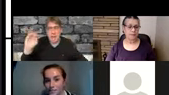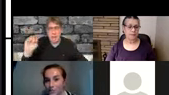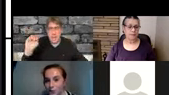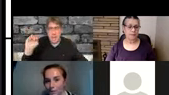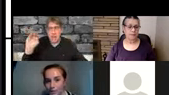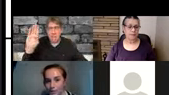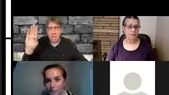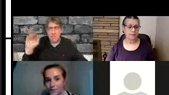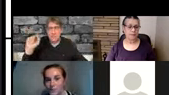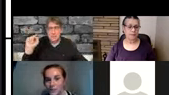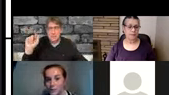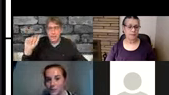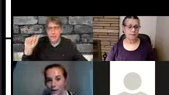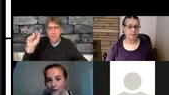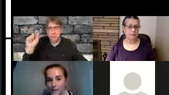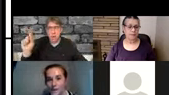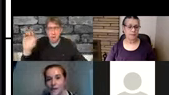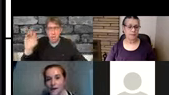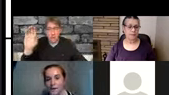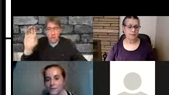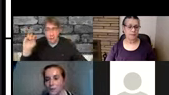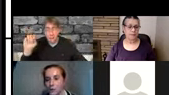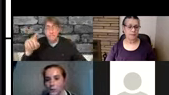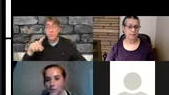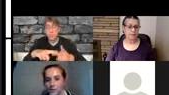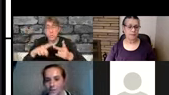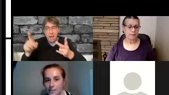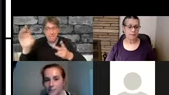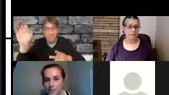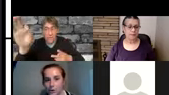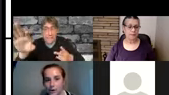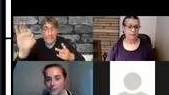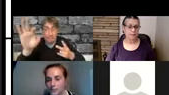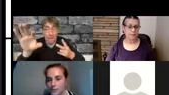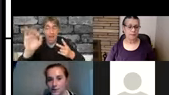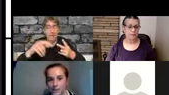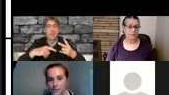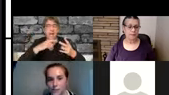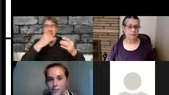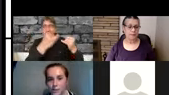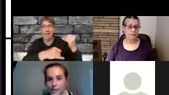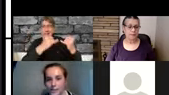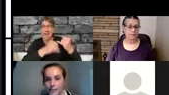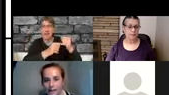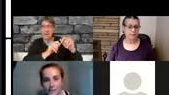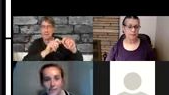suggest additional locations or give us general feedback. So we will share the links and a bit more information about these tools on a later